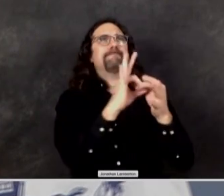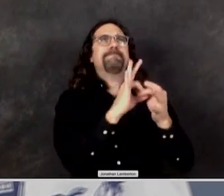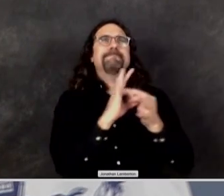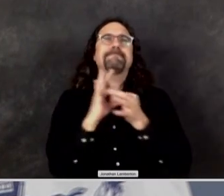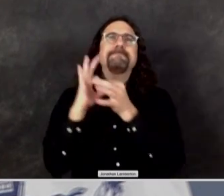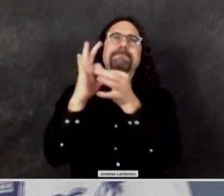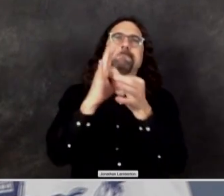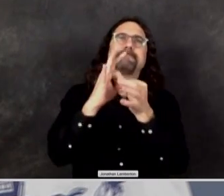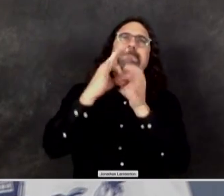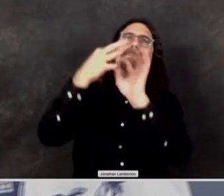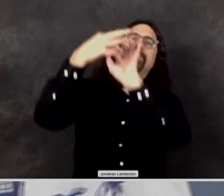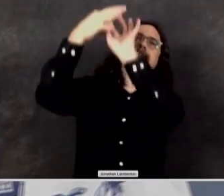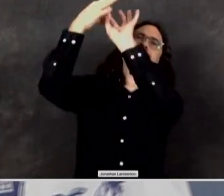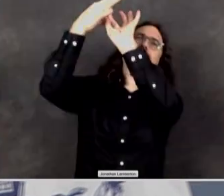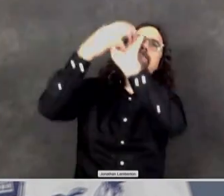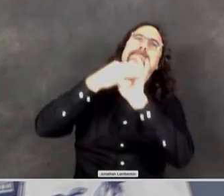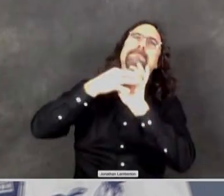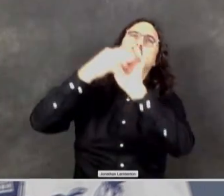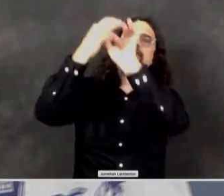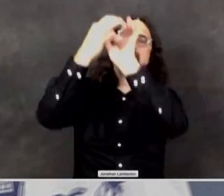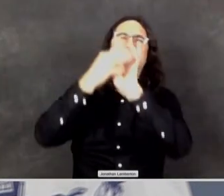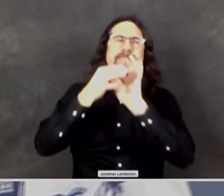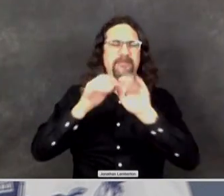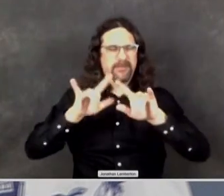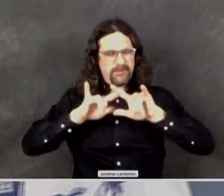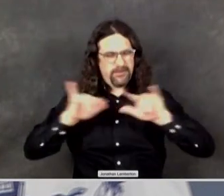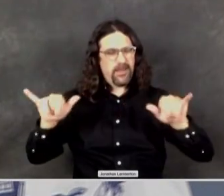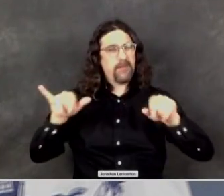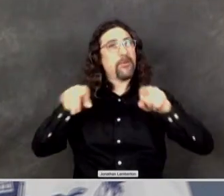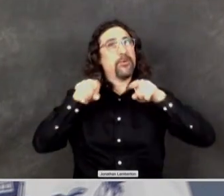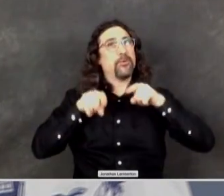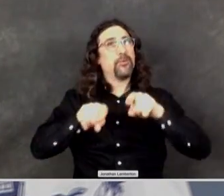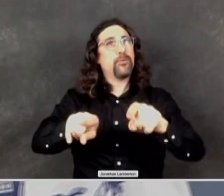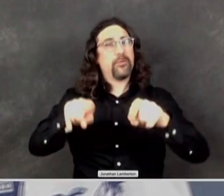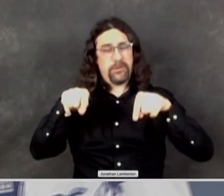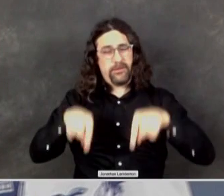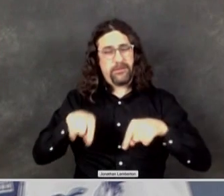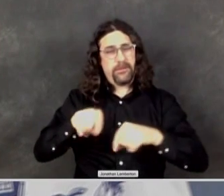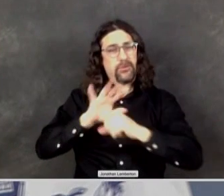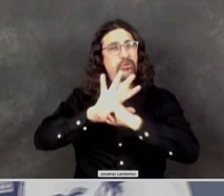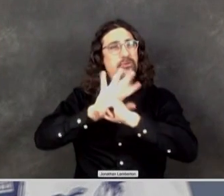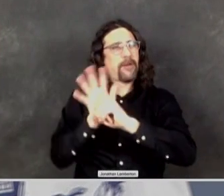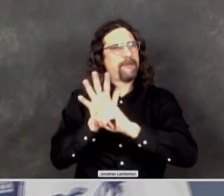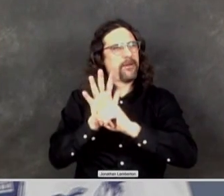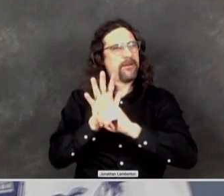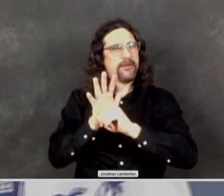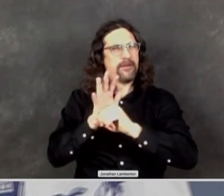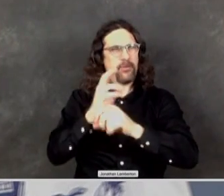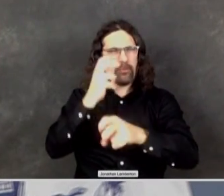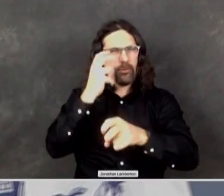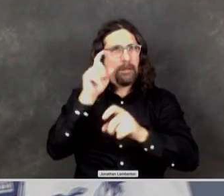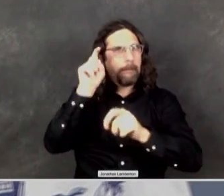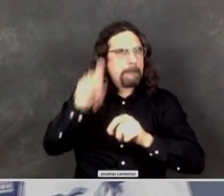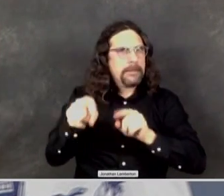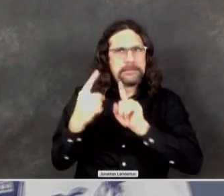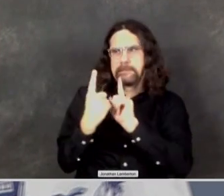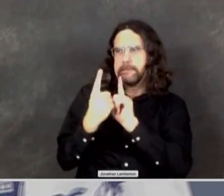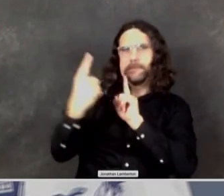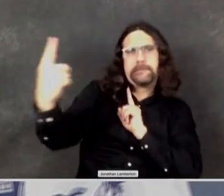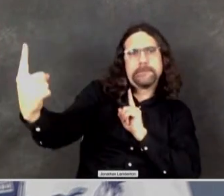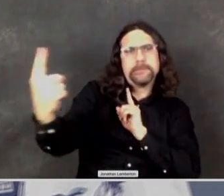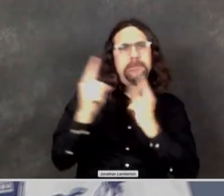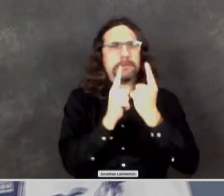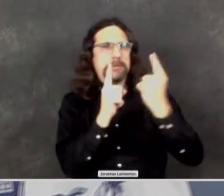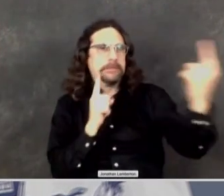I think one of the toughest parts of this is for all of us who are parents,